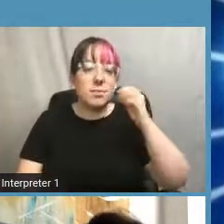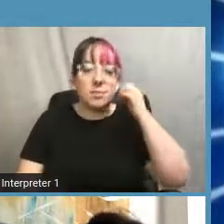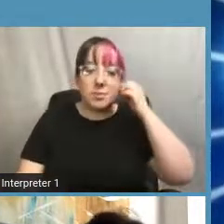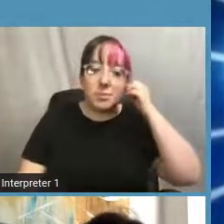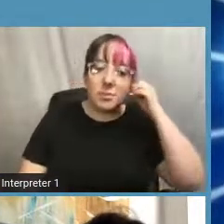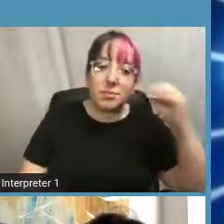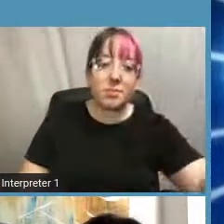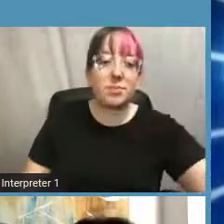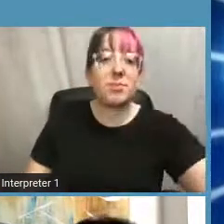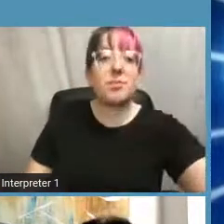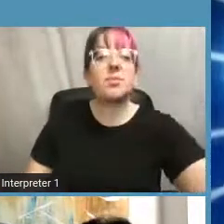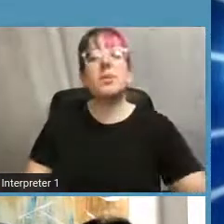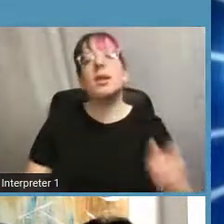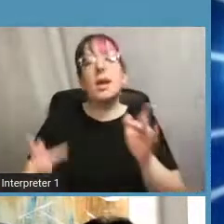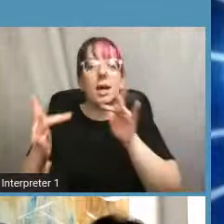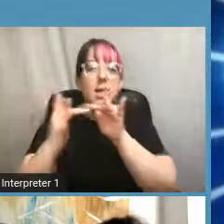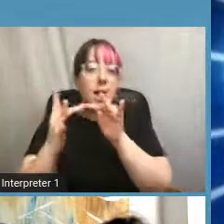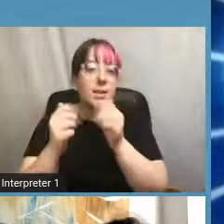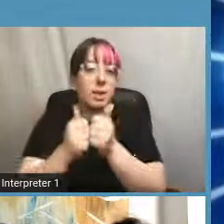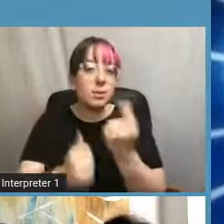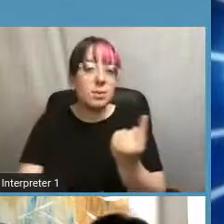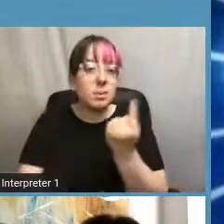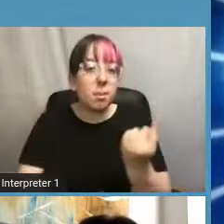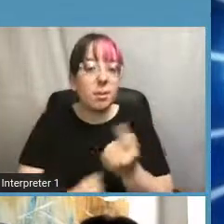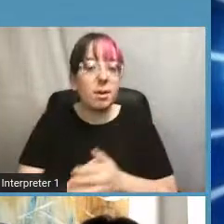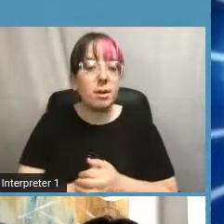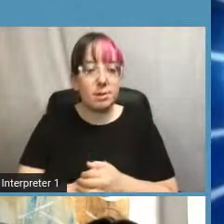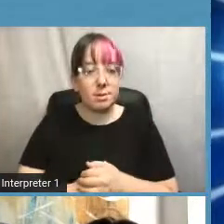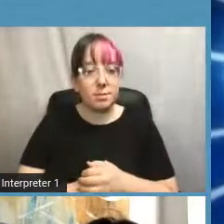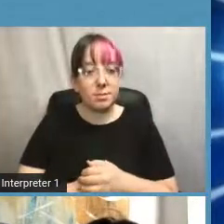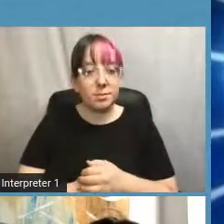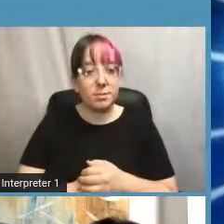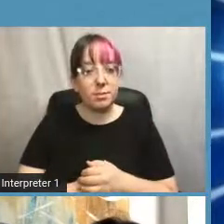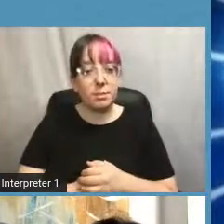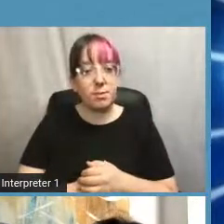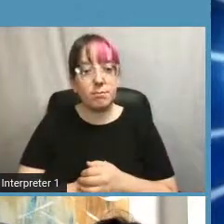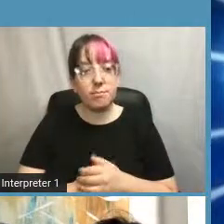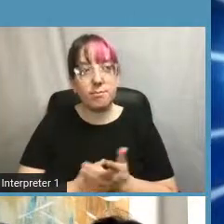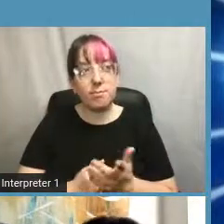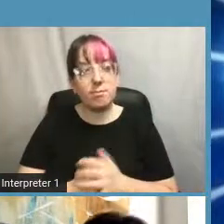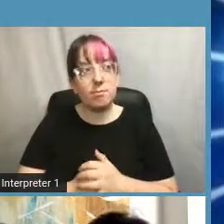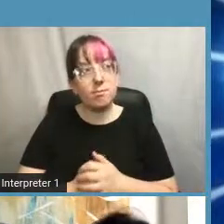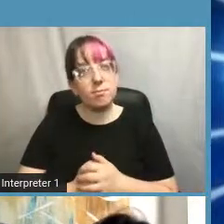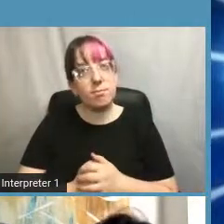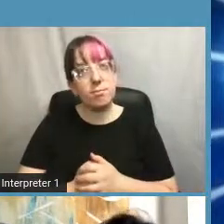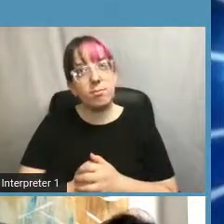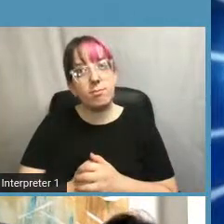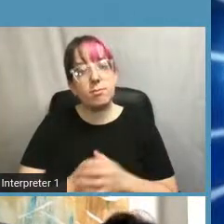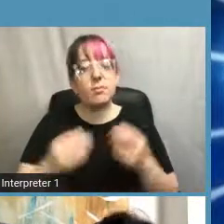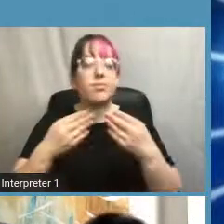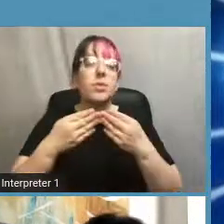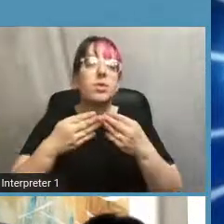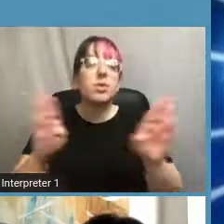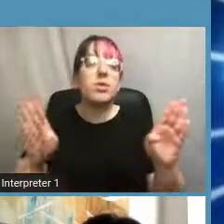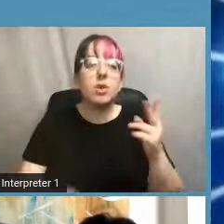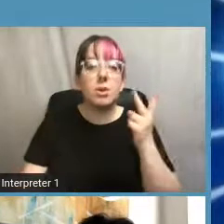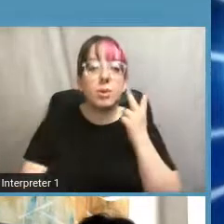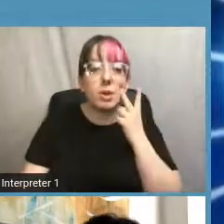Returning context to some works, again, you can take, well, generally when we see something in a museum,